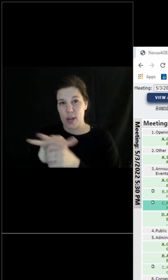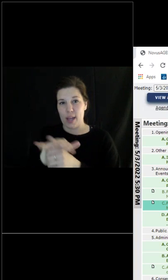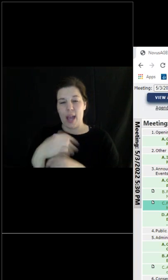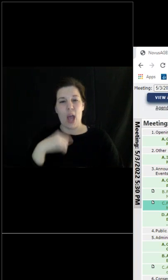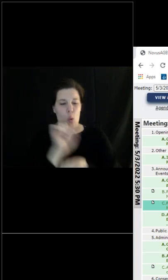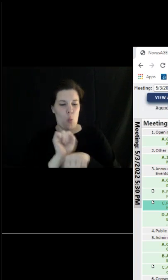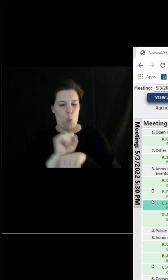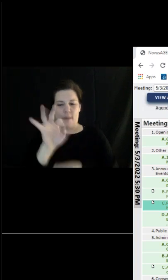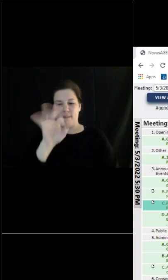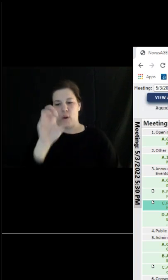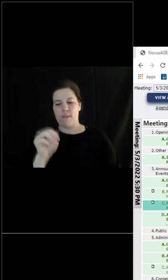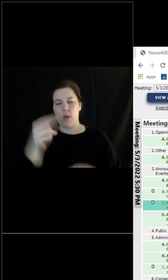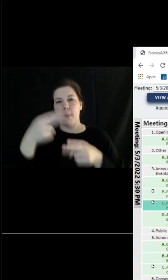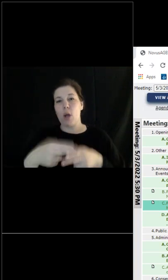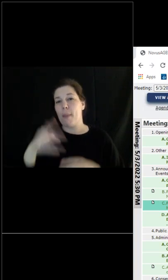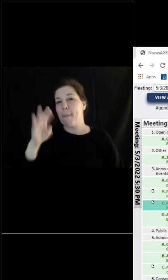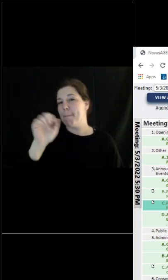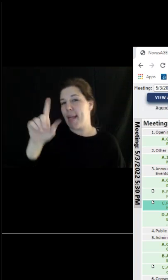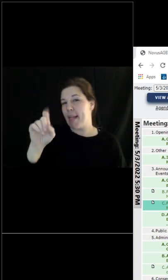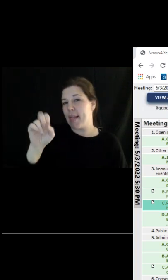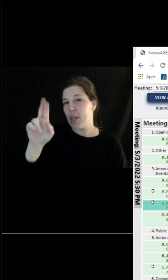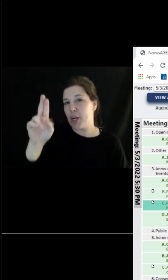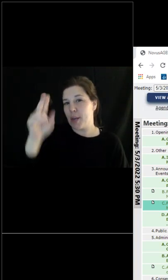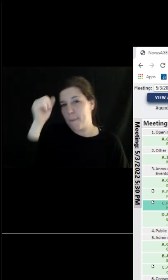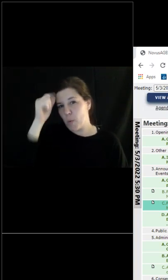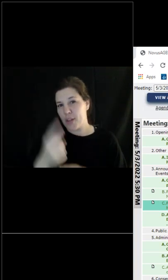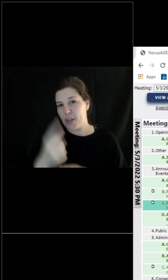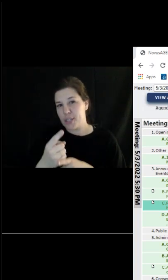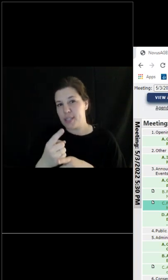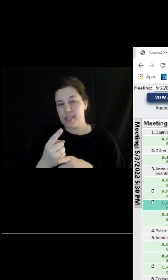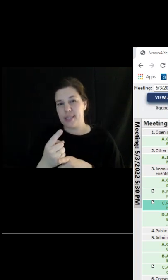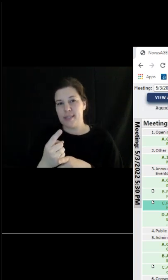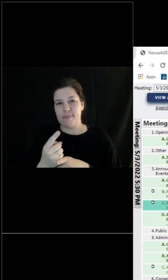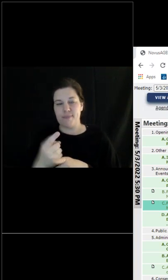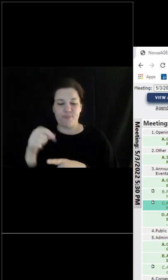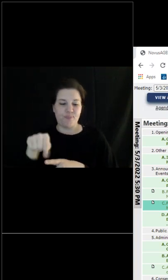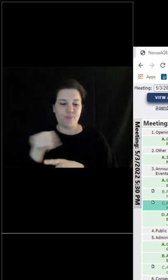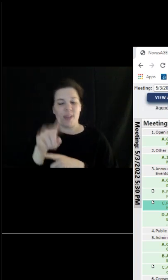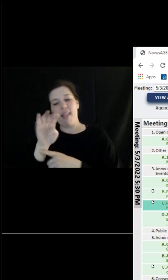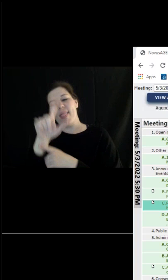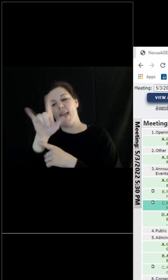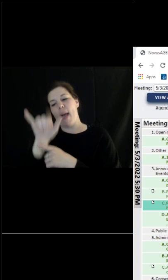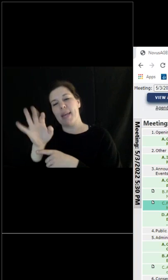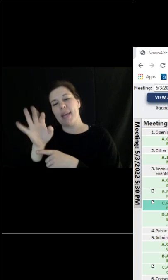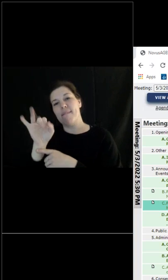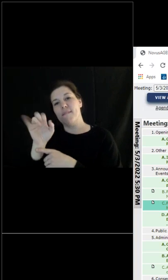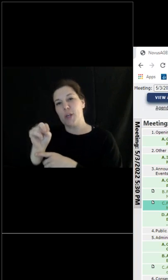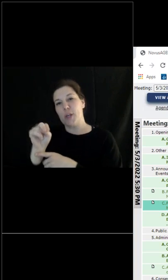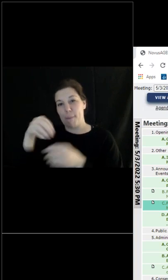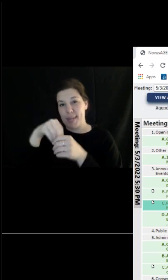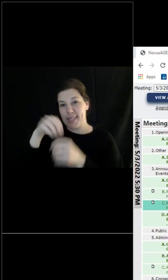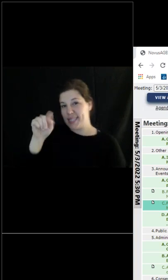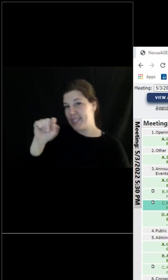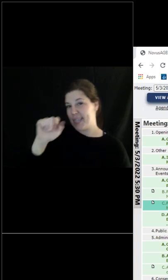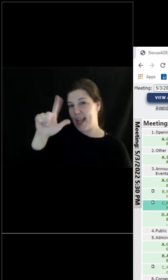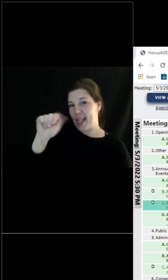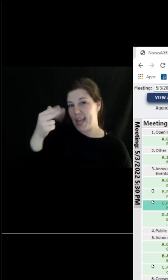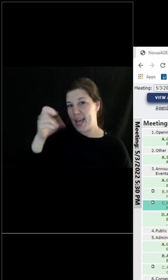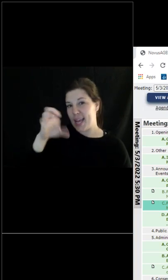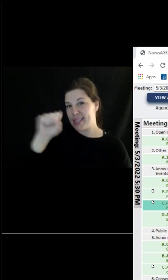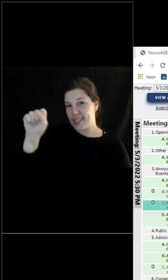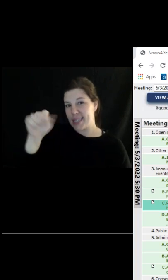are, by all Google reports, a top-tier lobbying firm in Tallahassee. You guys get the best of both worlds with me. I live right